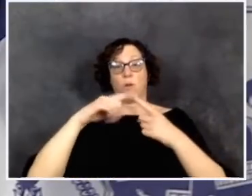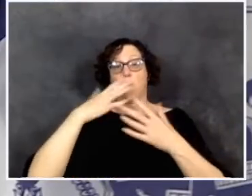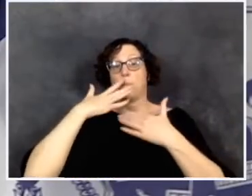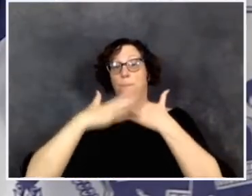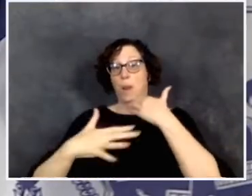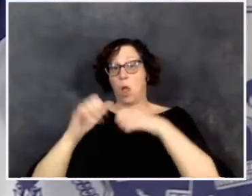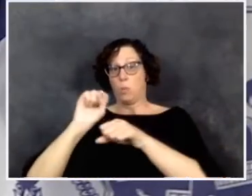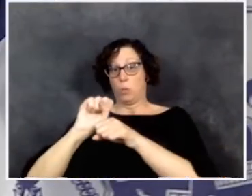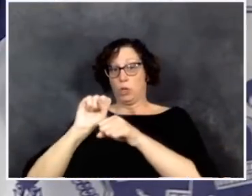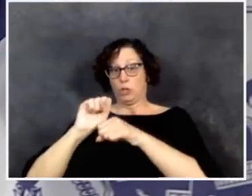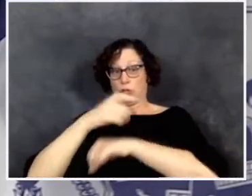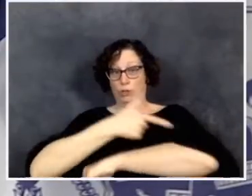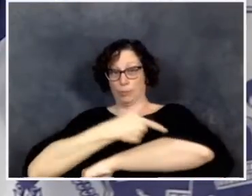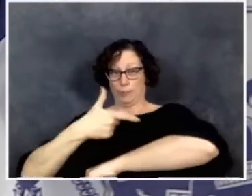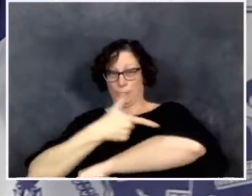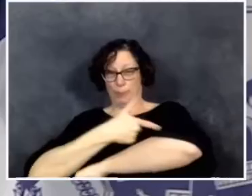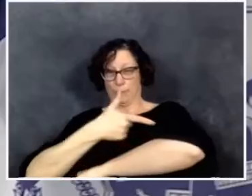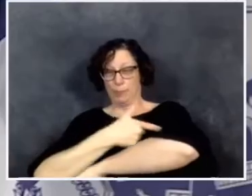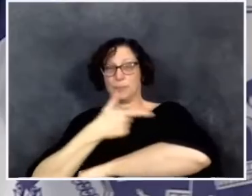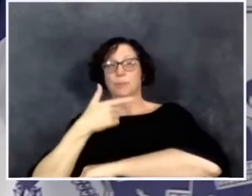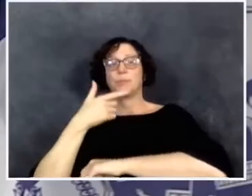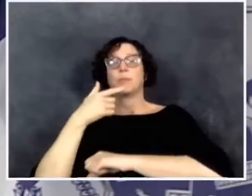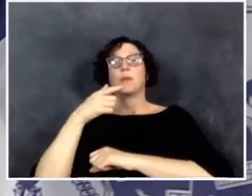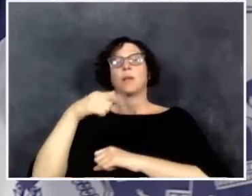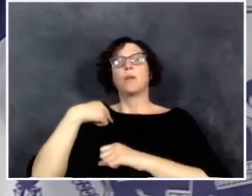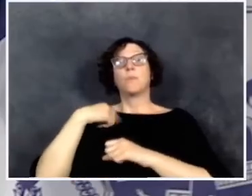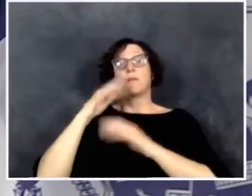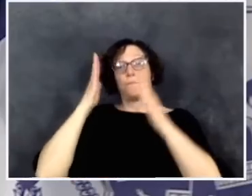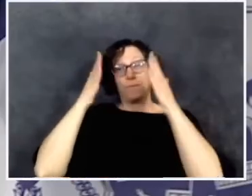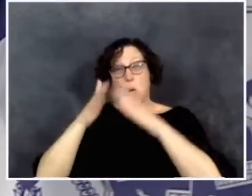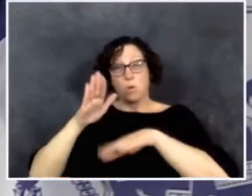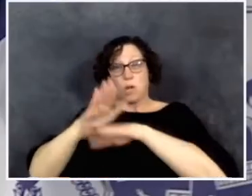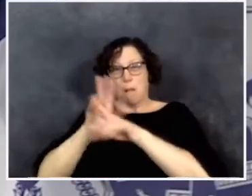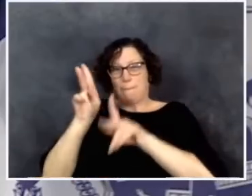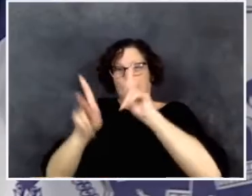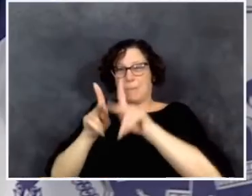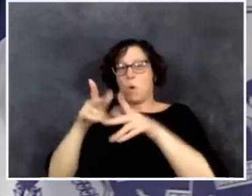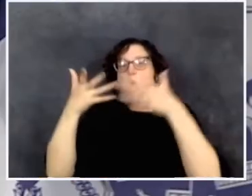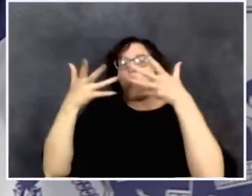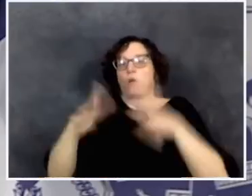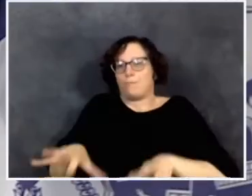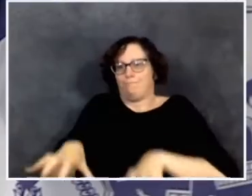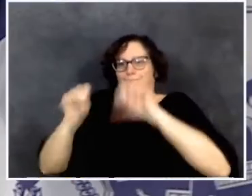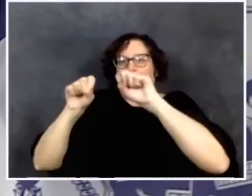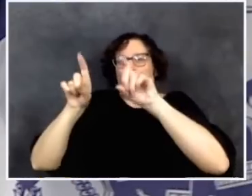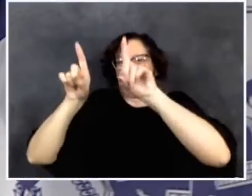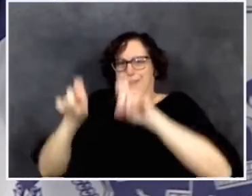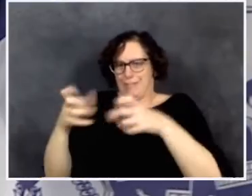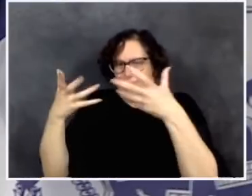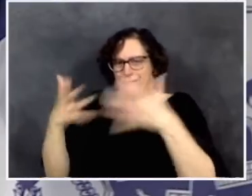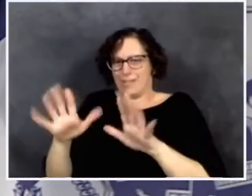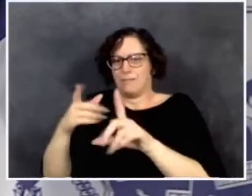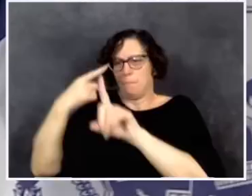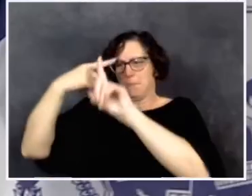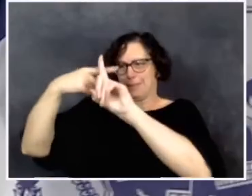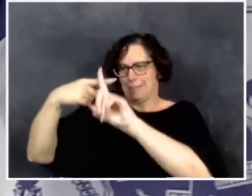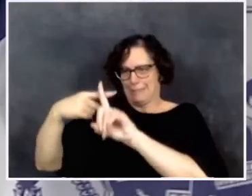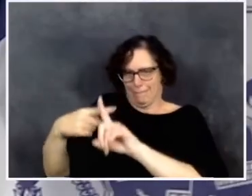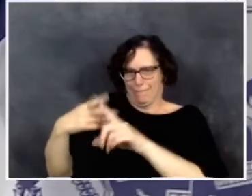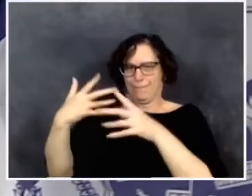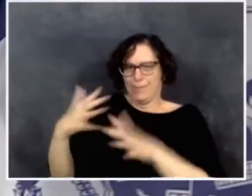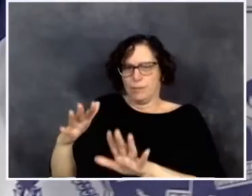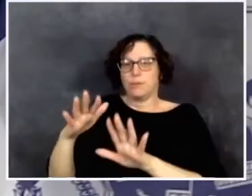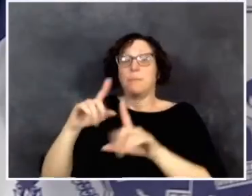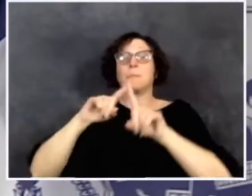is on people who have a confirmed positive test, but the doctors will speak to that. But in general, I